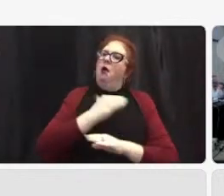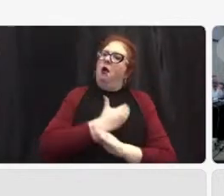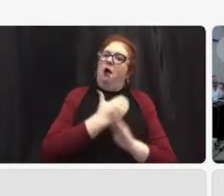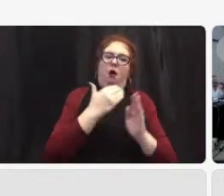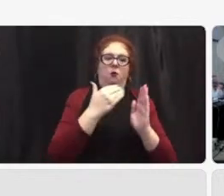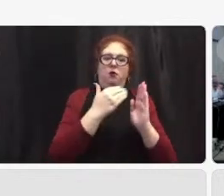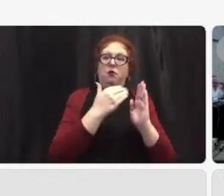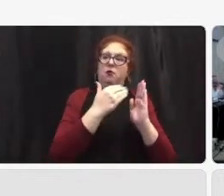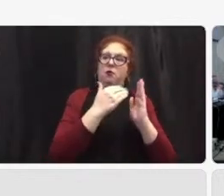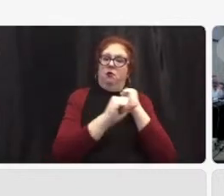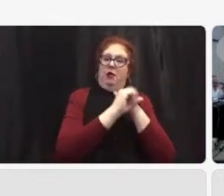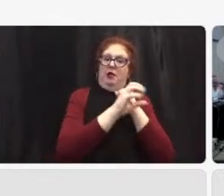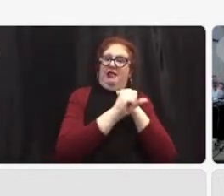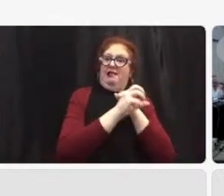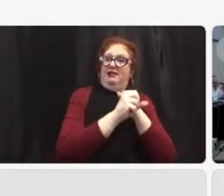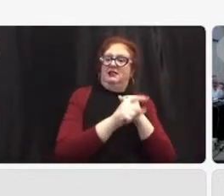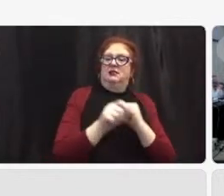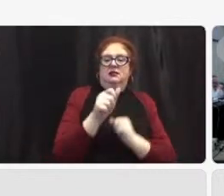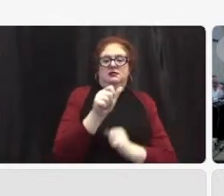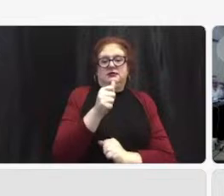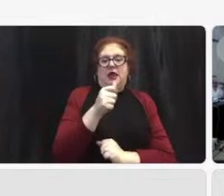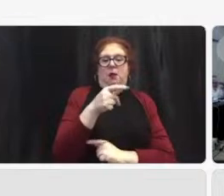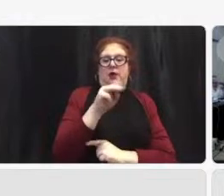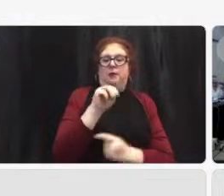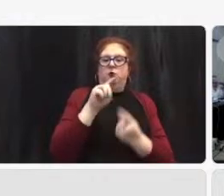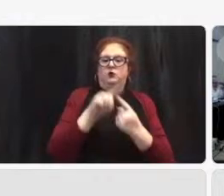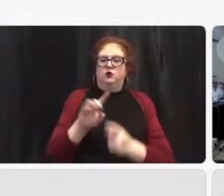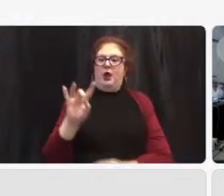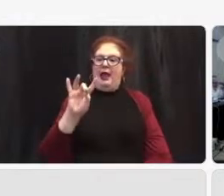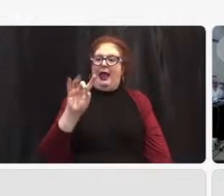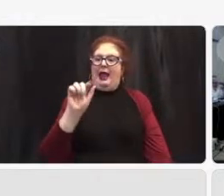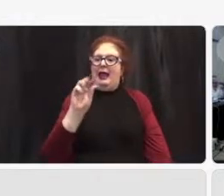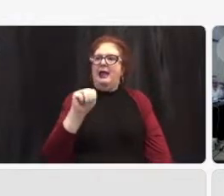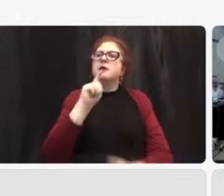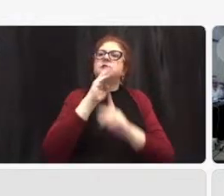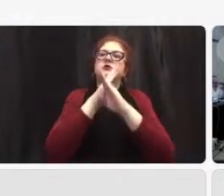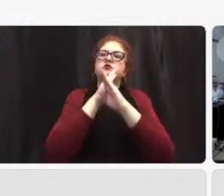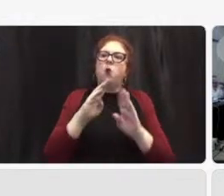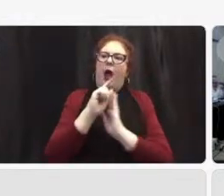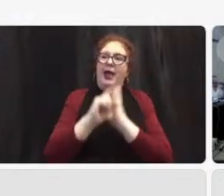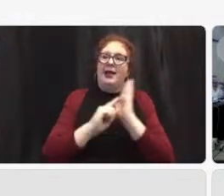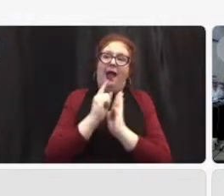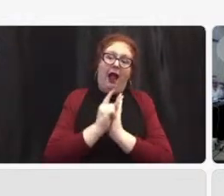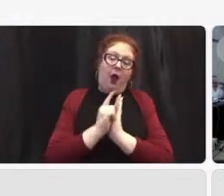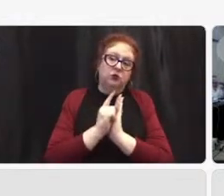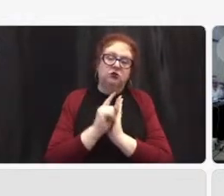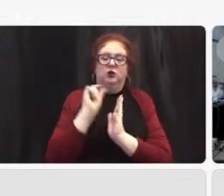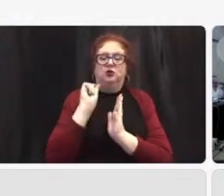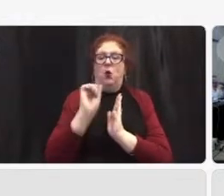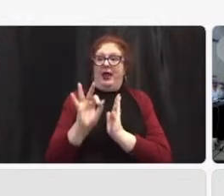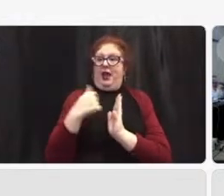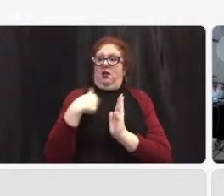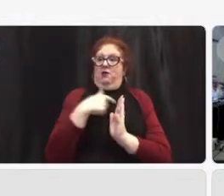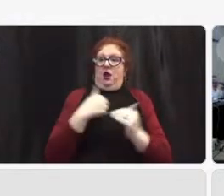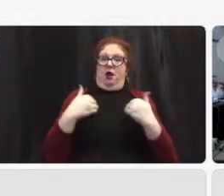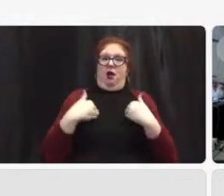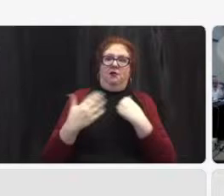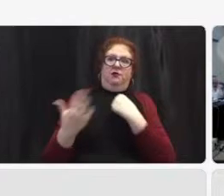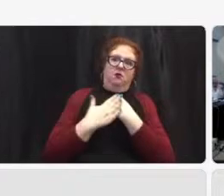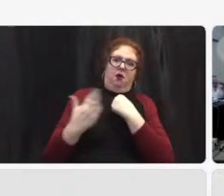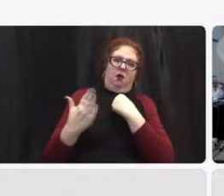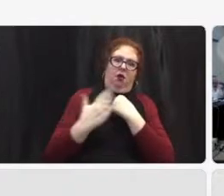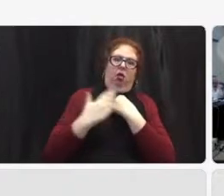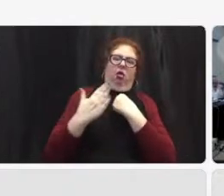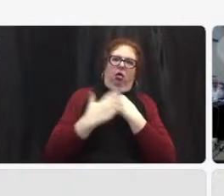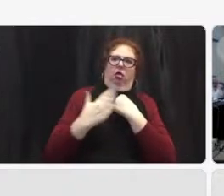So from 10 p.m. to 8 a.m., those are quiet hours. So yes, if we're getting notifications of activity on those Ring